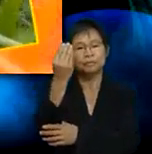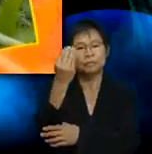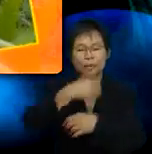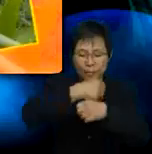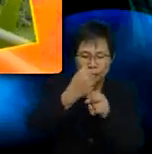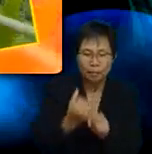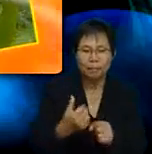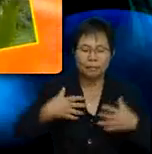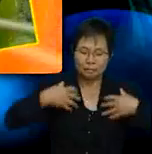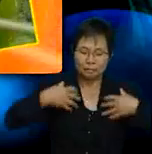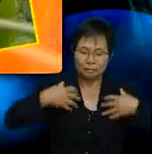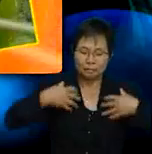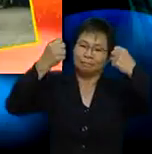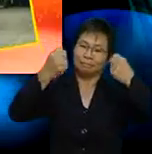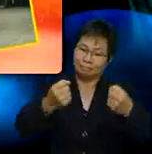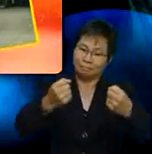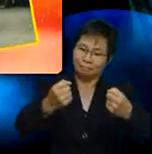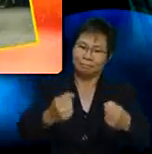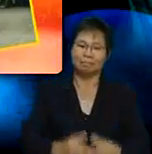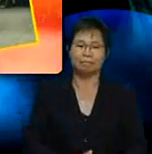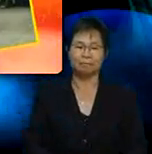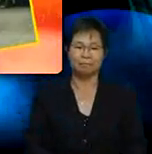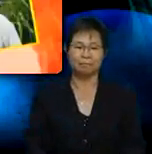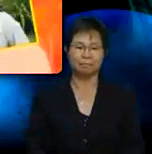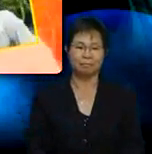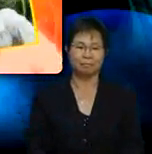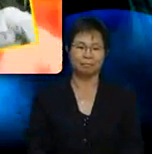and make it stay healthy.